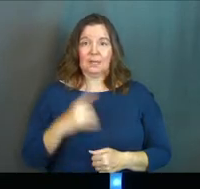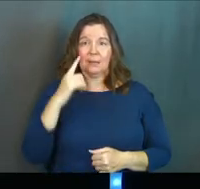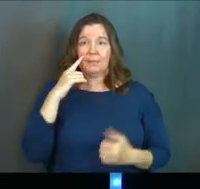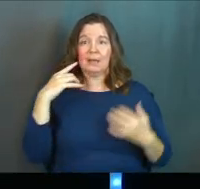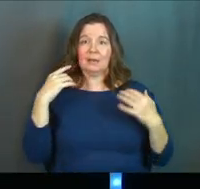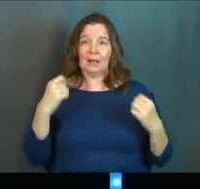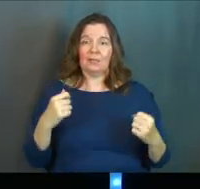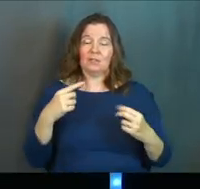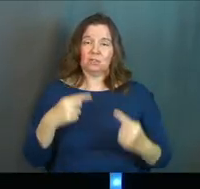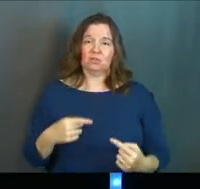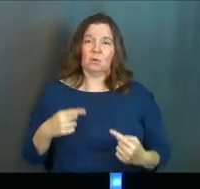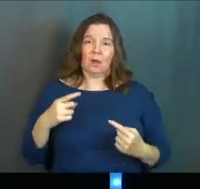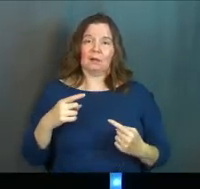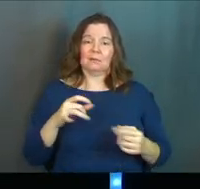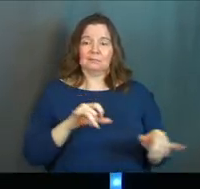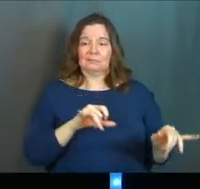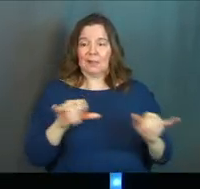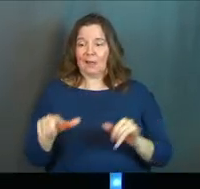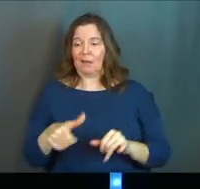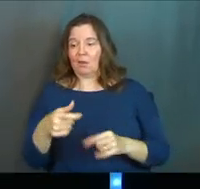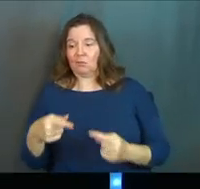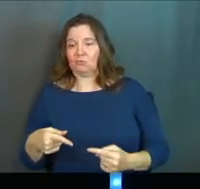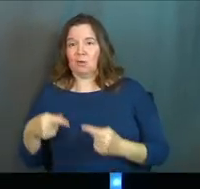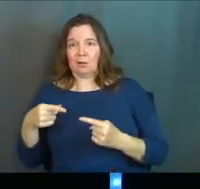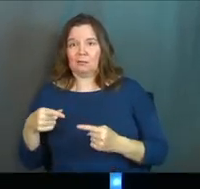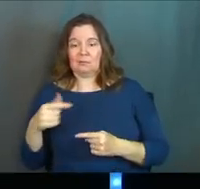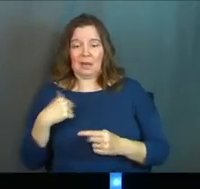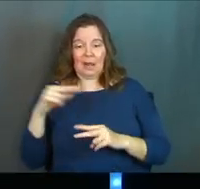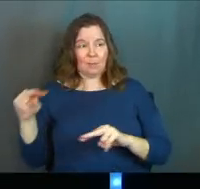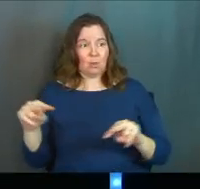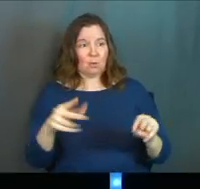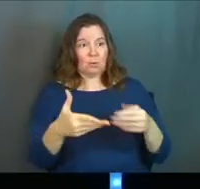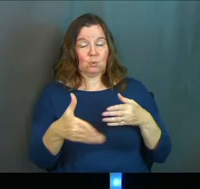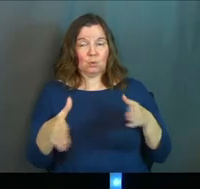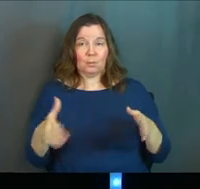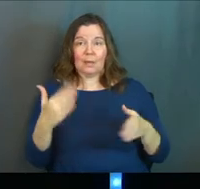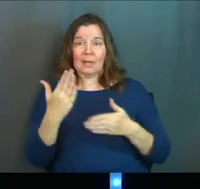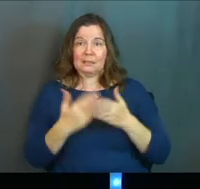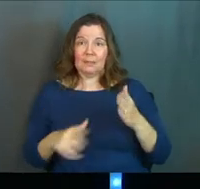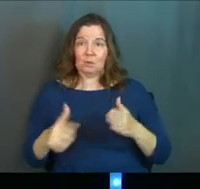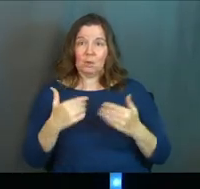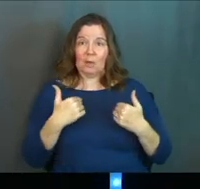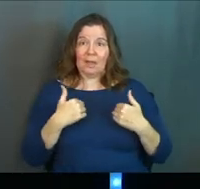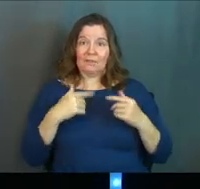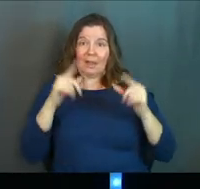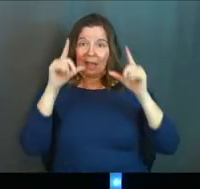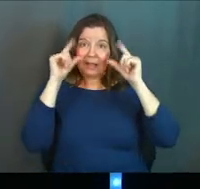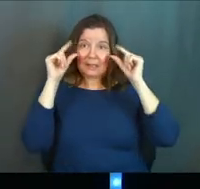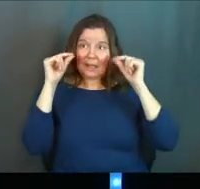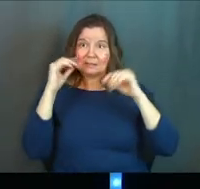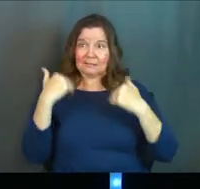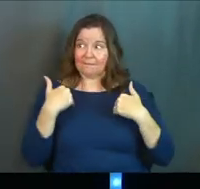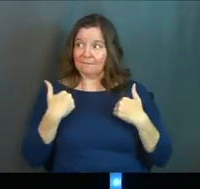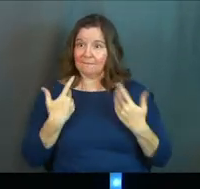Mental health is a struggle like any other struggle. I mean, I'm looking around this room, and some of you guys have got glasses